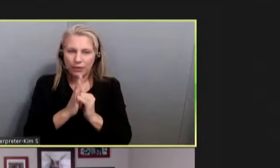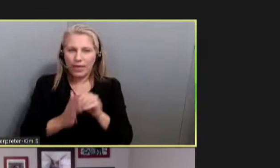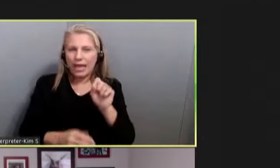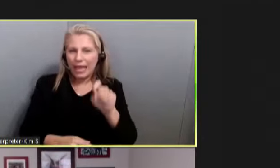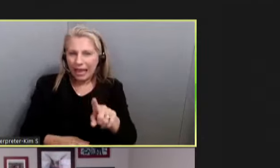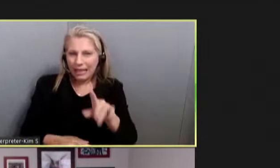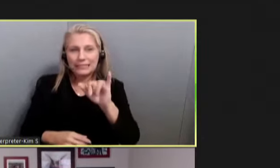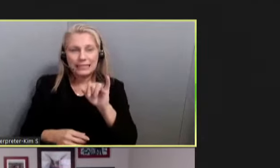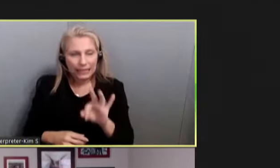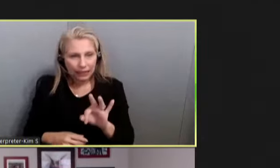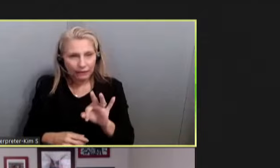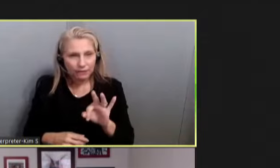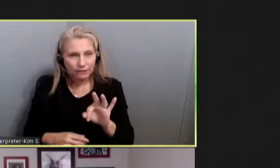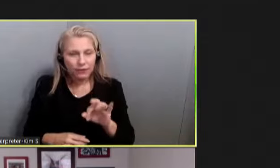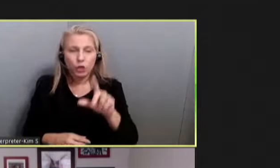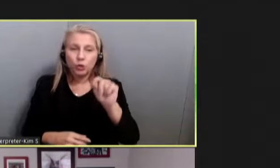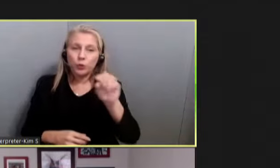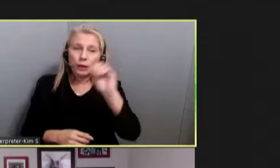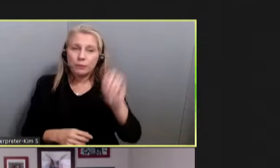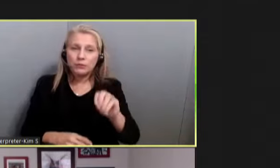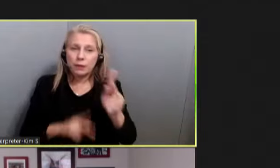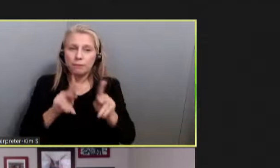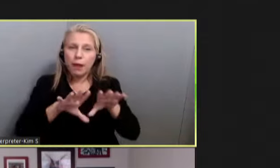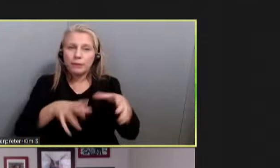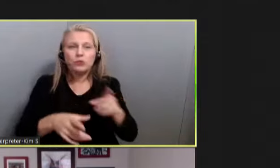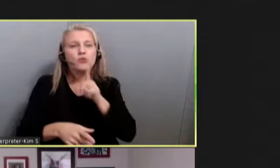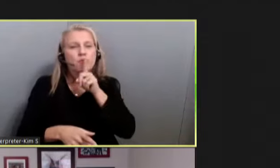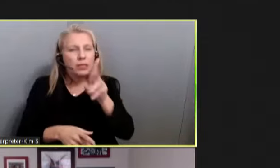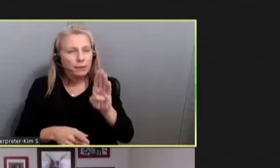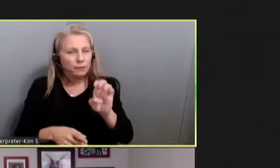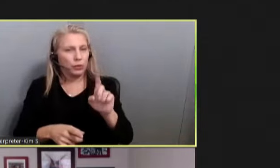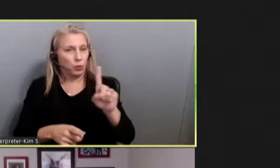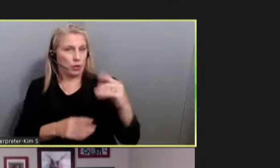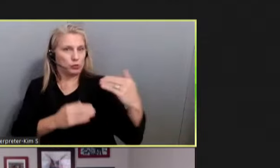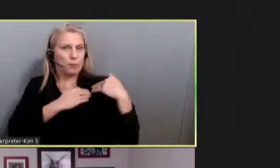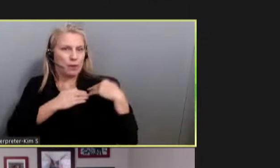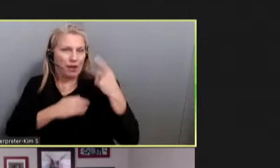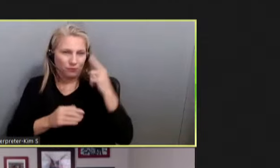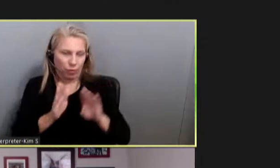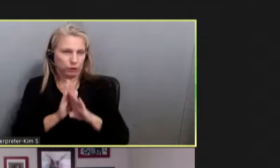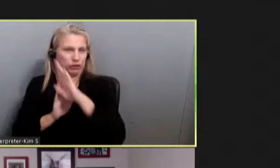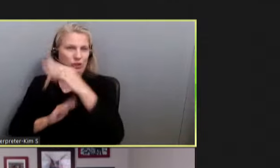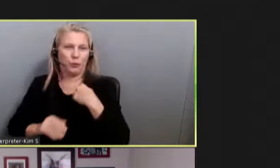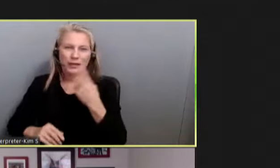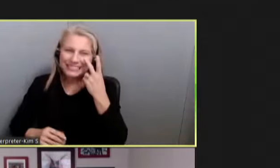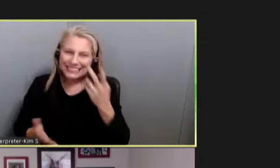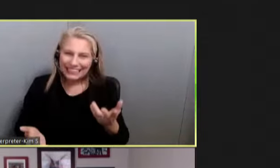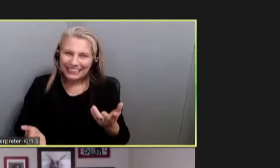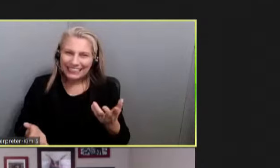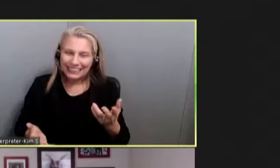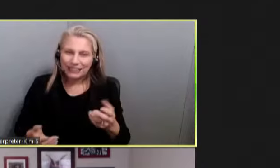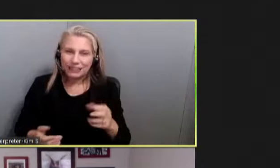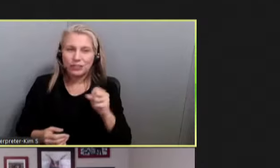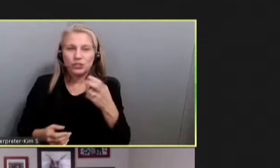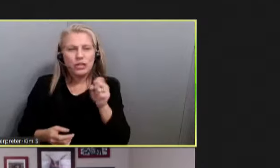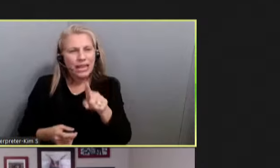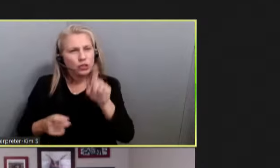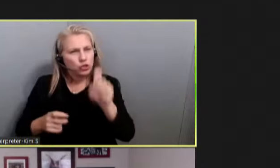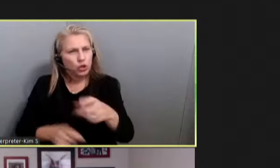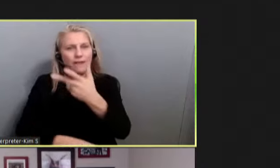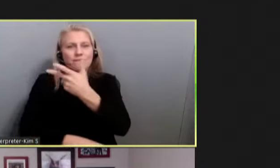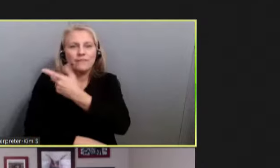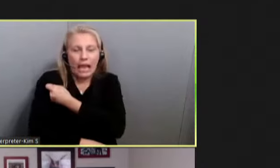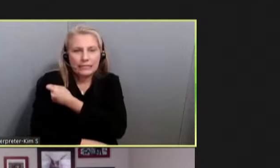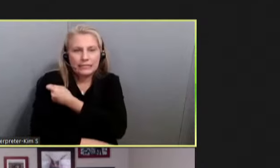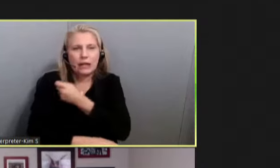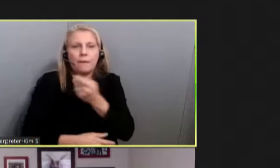asks can 20% of our population truly be the ones responsible for the surge that we're seeing? And she asks, should